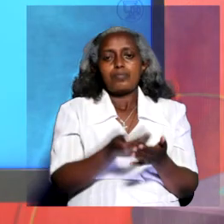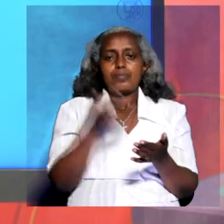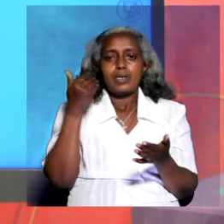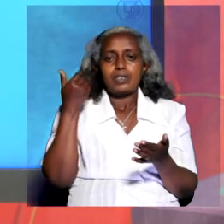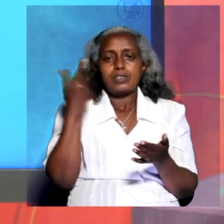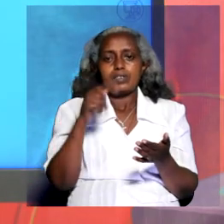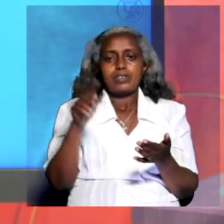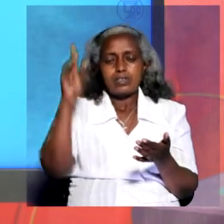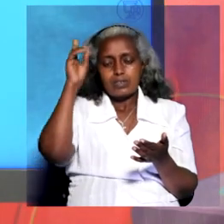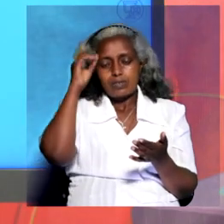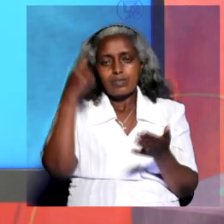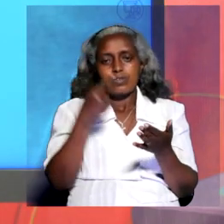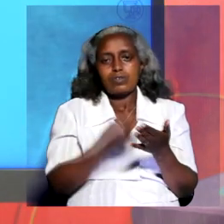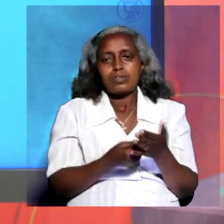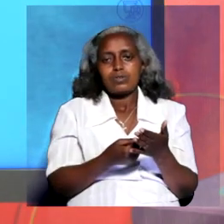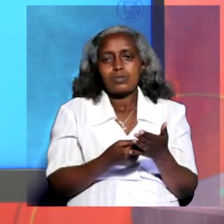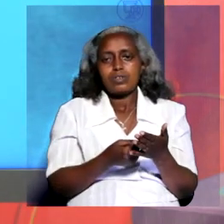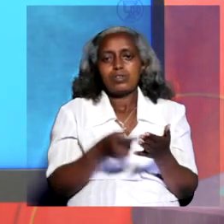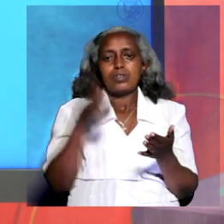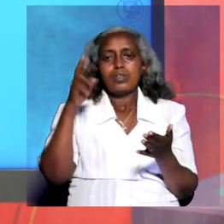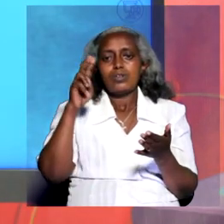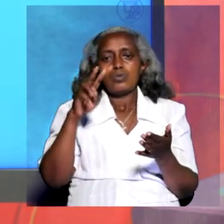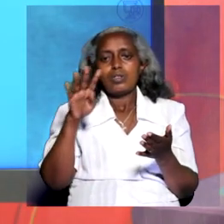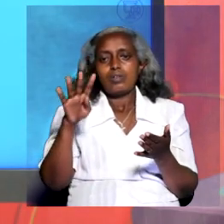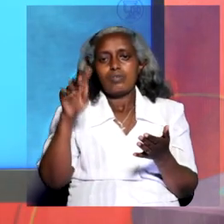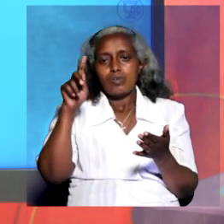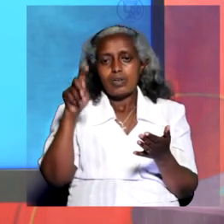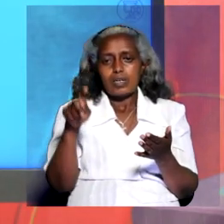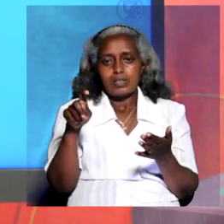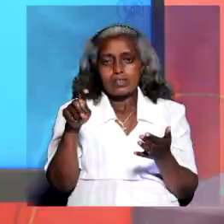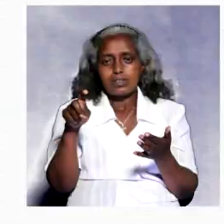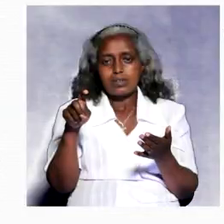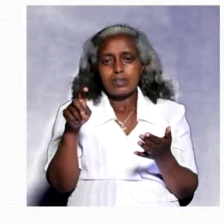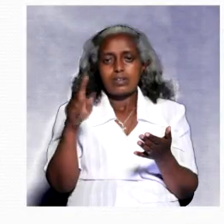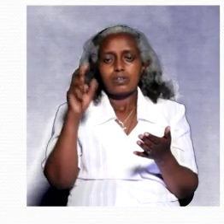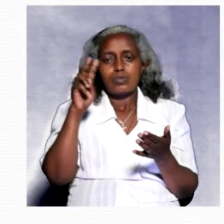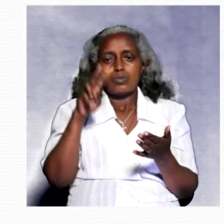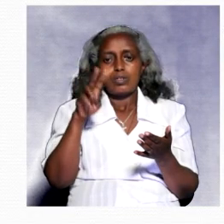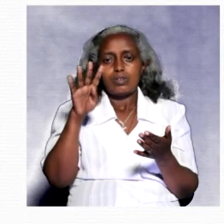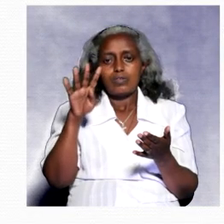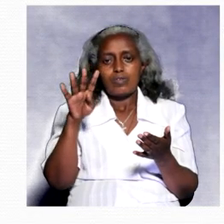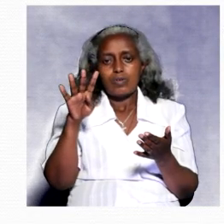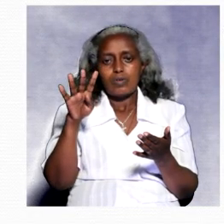minus the derivative of this one is this 24x.